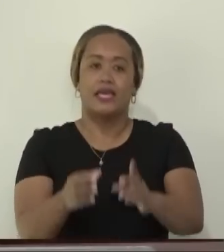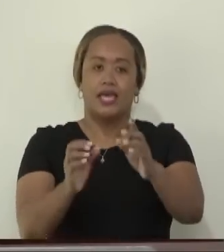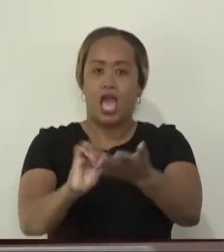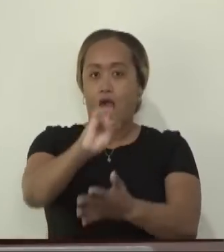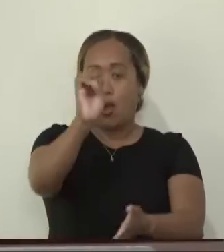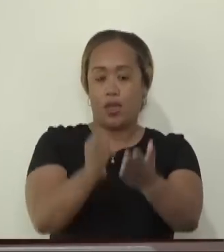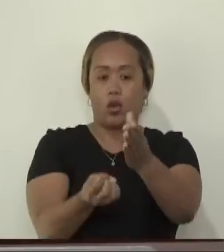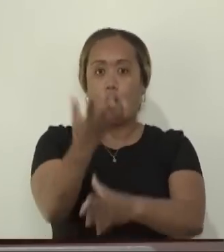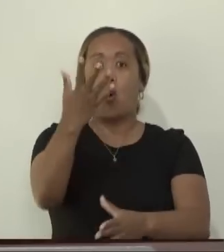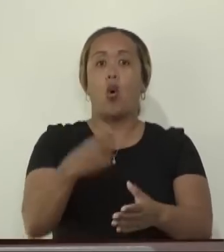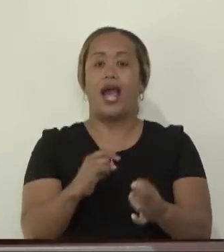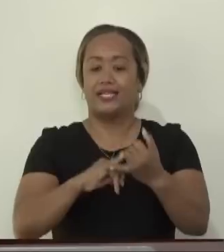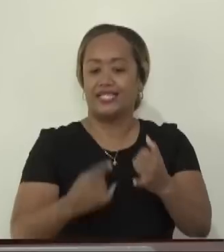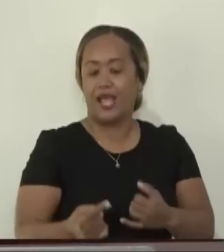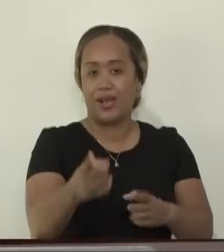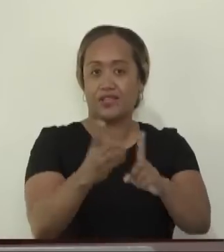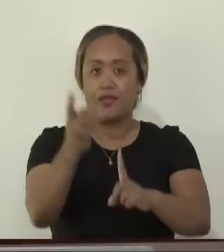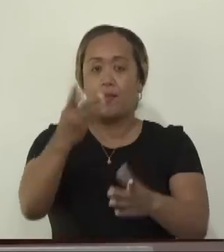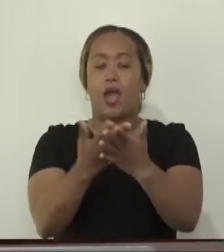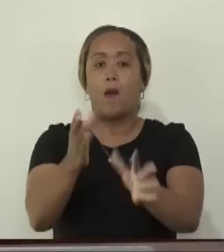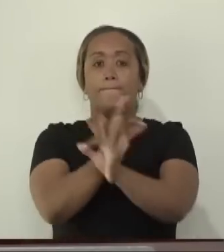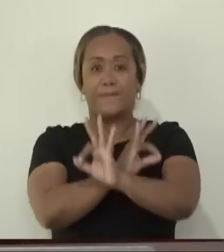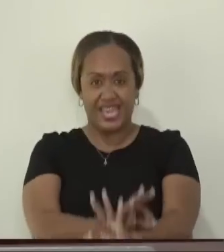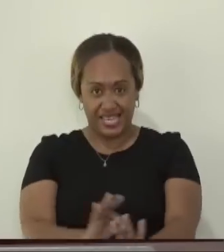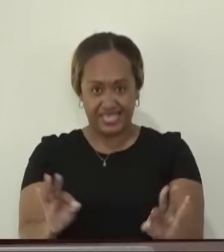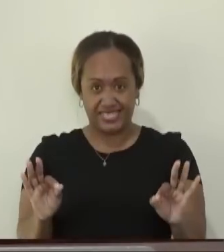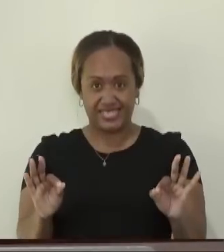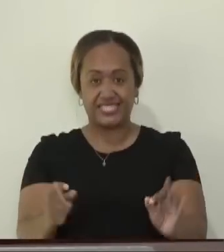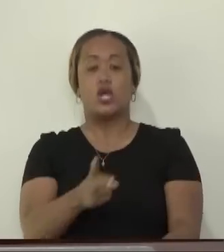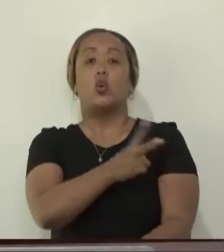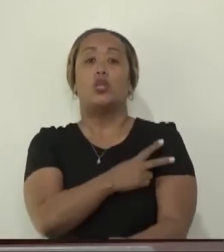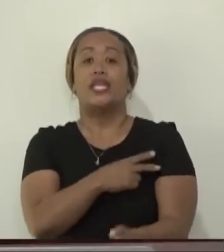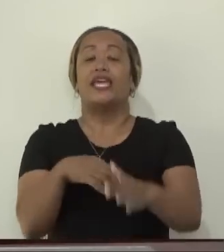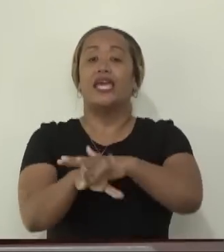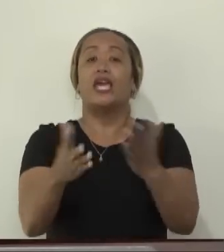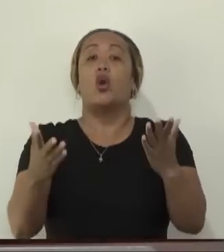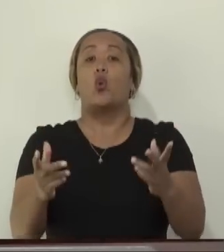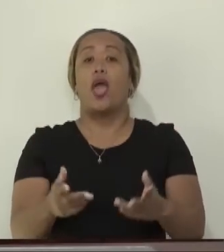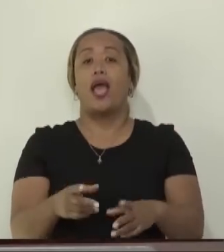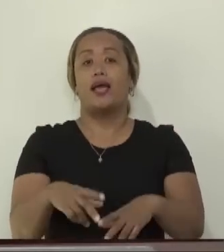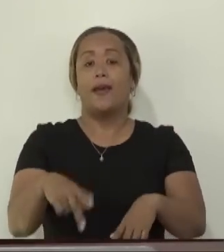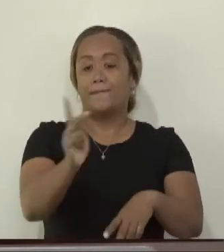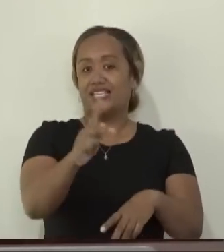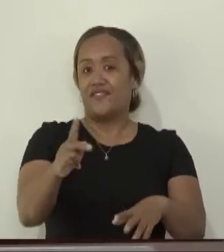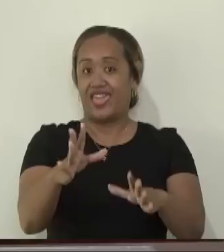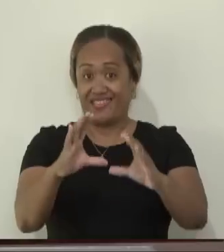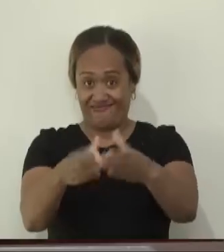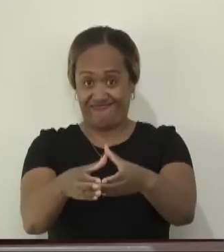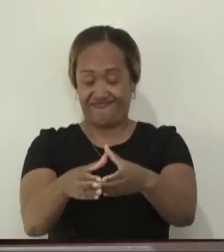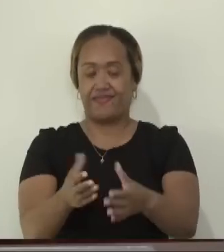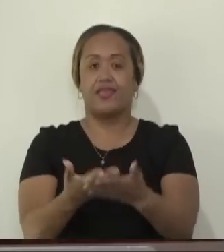and sustainable development, maintain peace and security in the blue Pacific continent, and